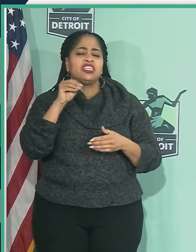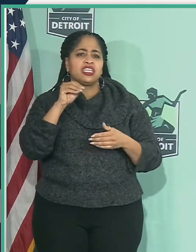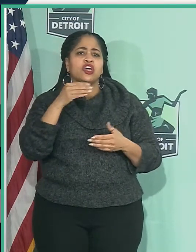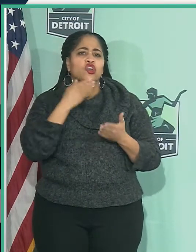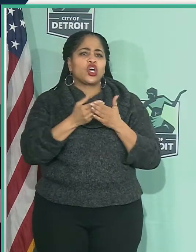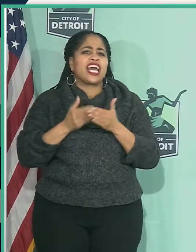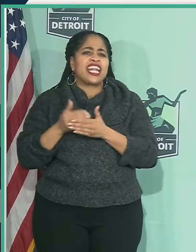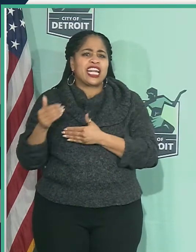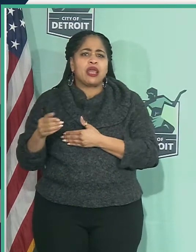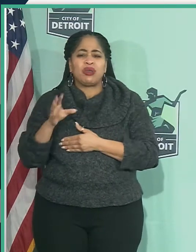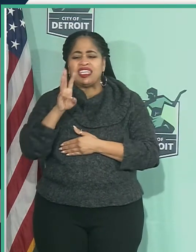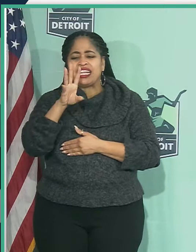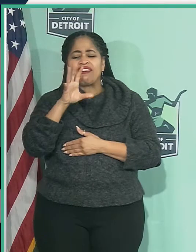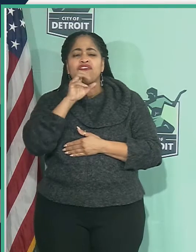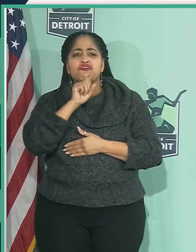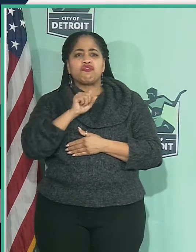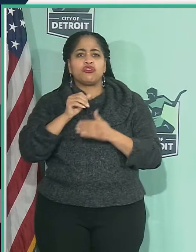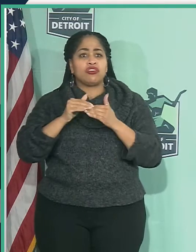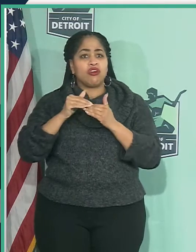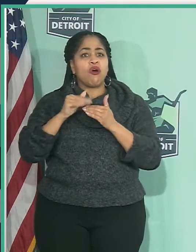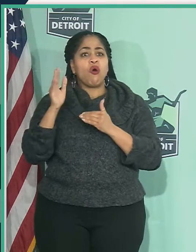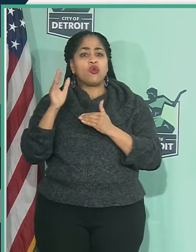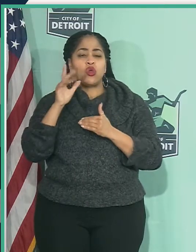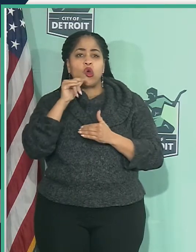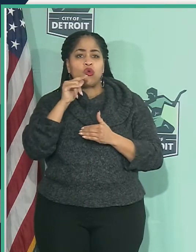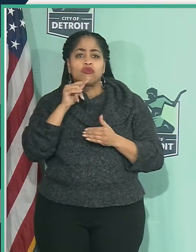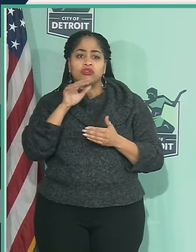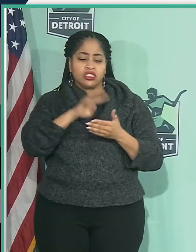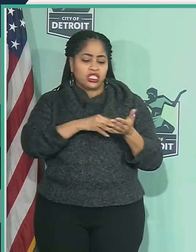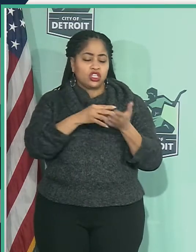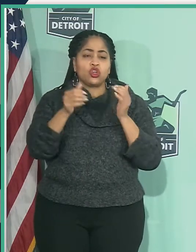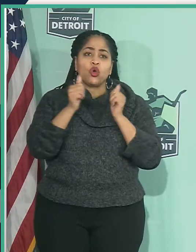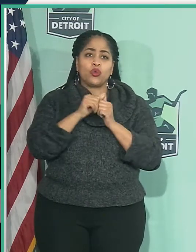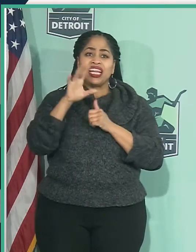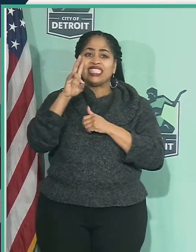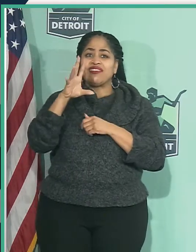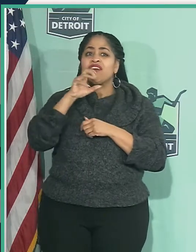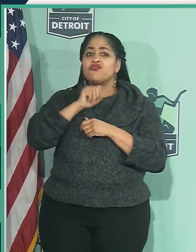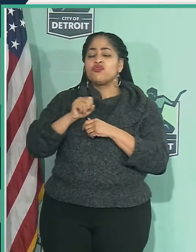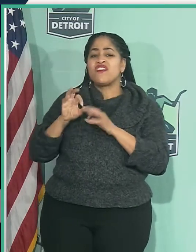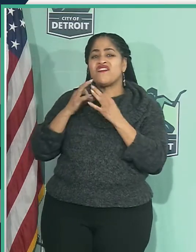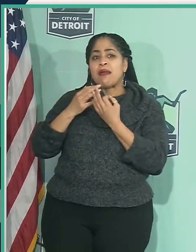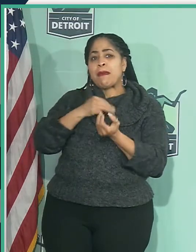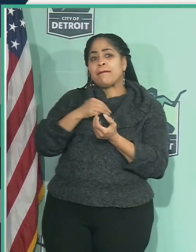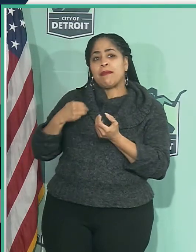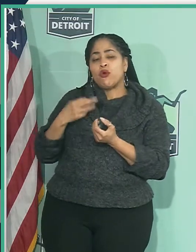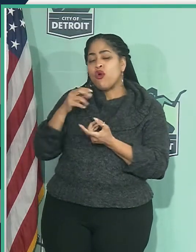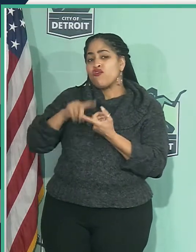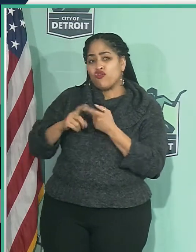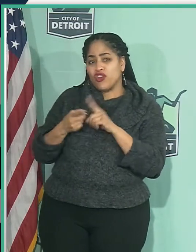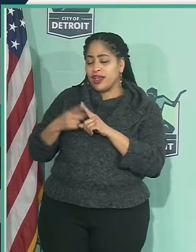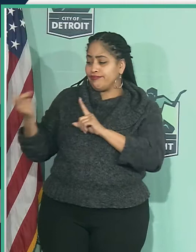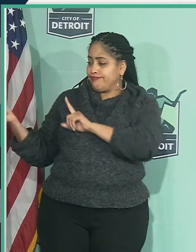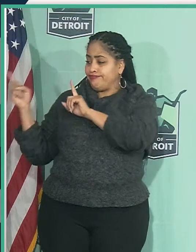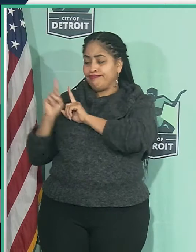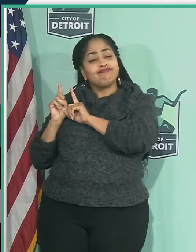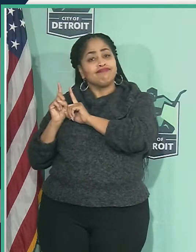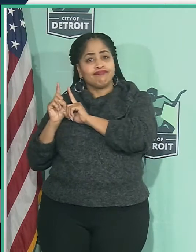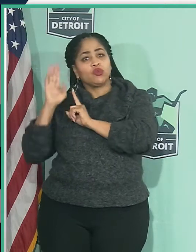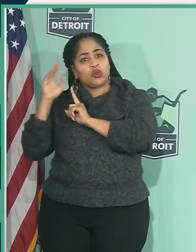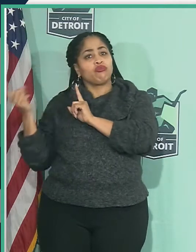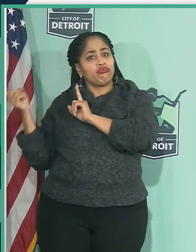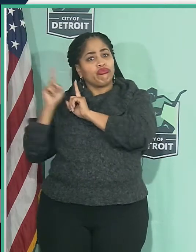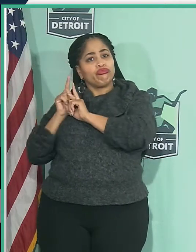yesterday. These were 65 or older who booked with a 75-year-old family member or friend. And so this is the